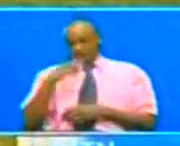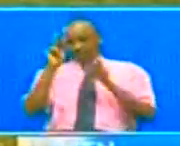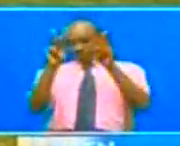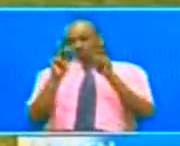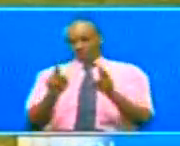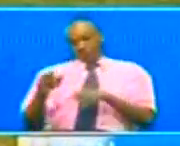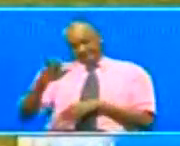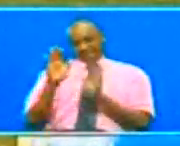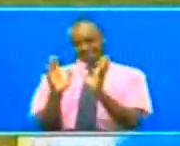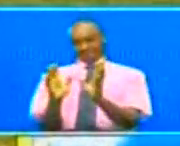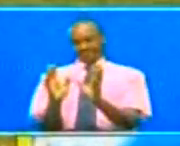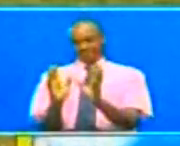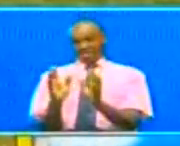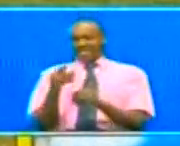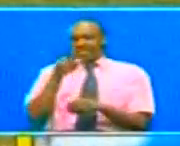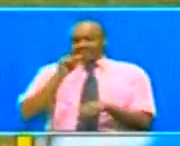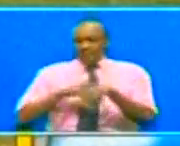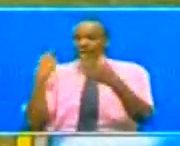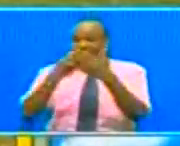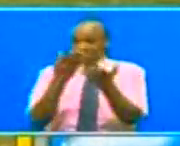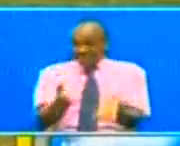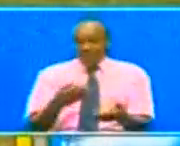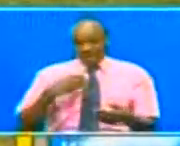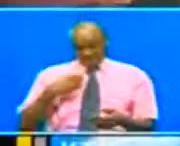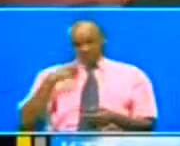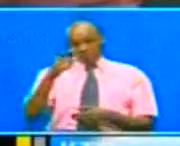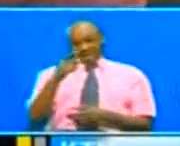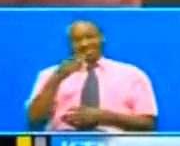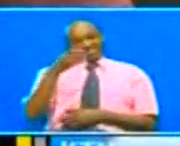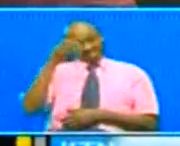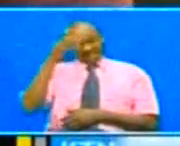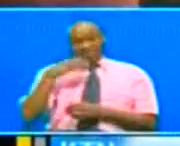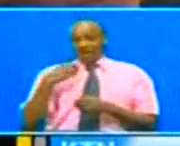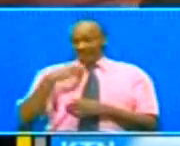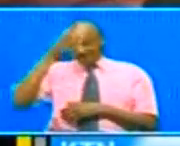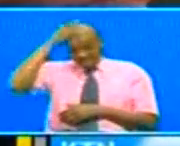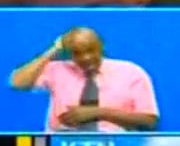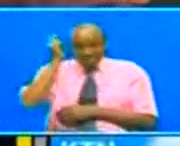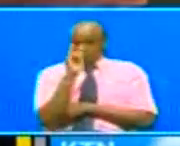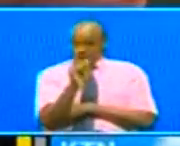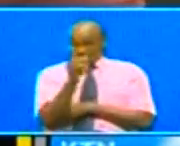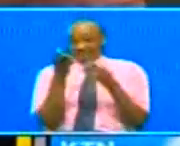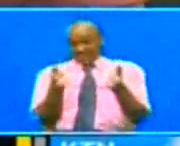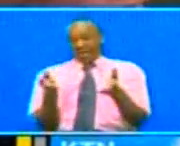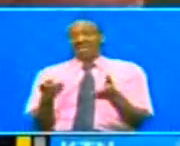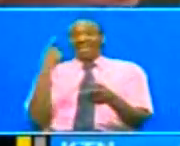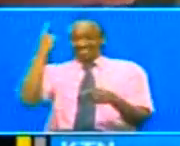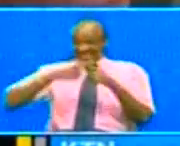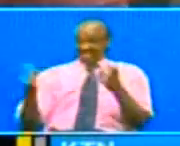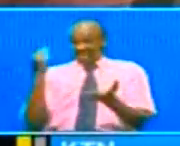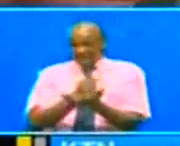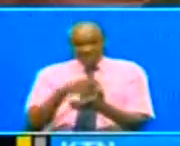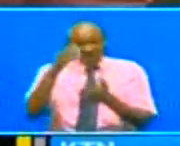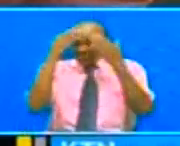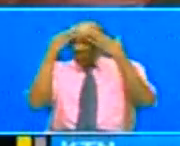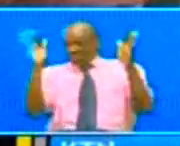Kisumu. When we arrive here, we are met by a Catholic nun posted here just last year. The nun doesn't know much about the